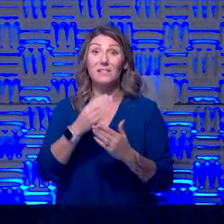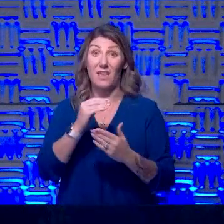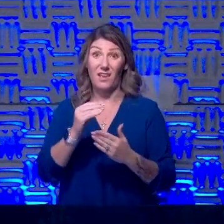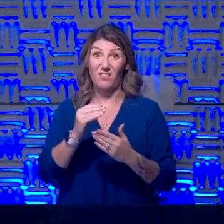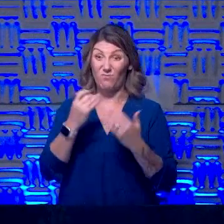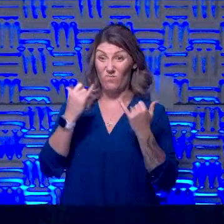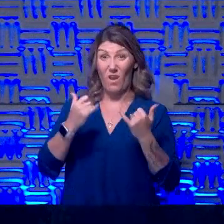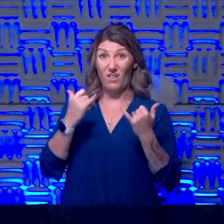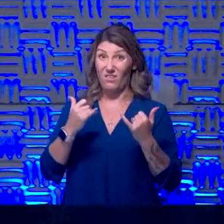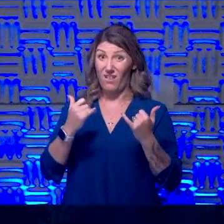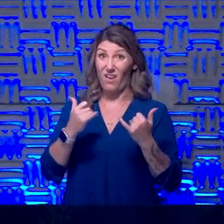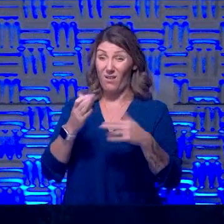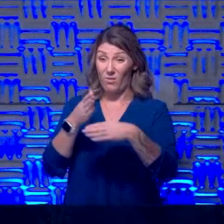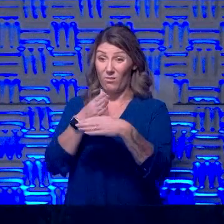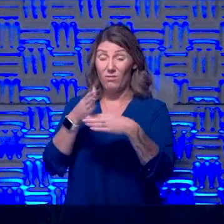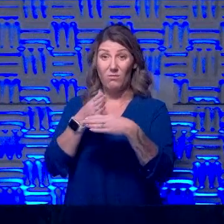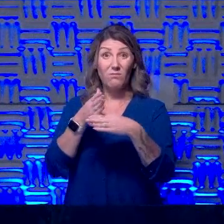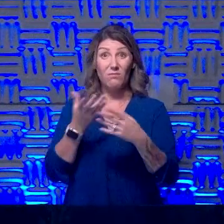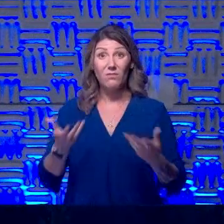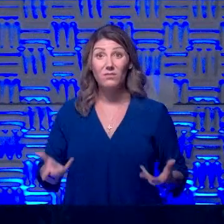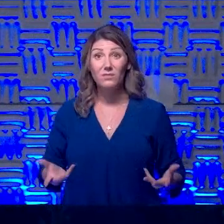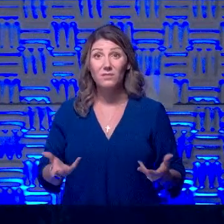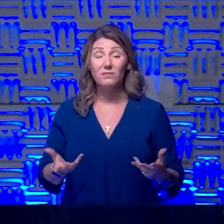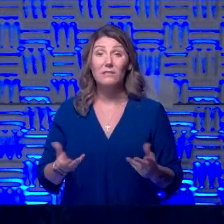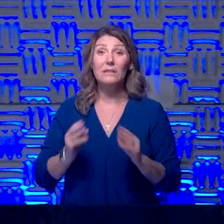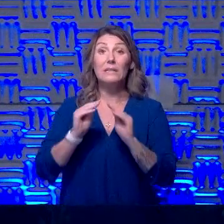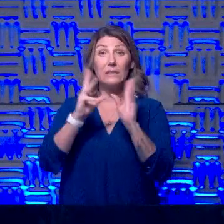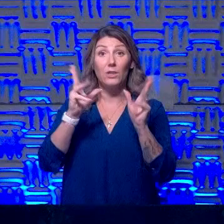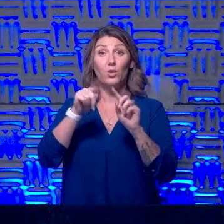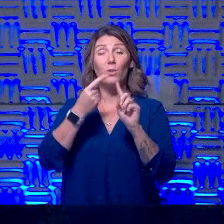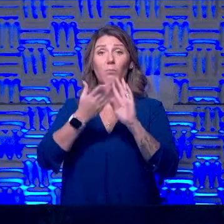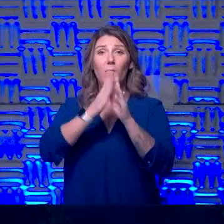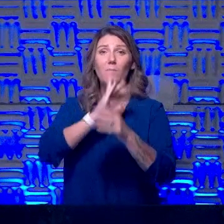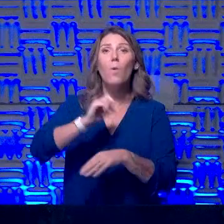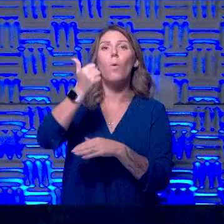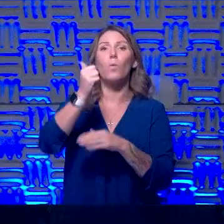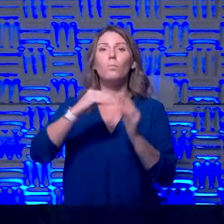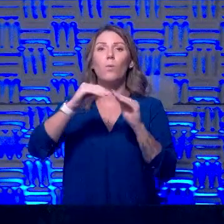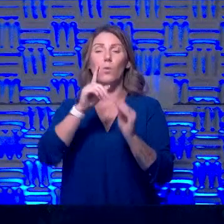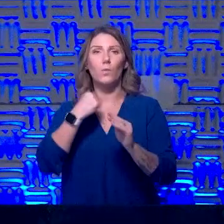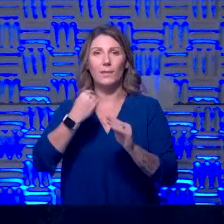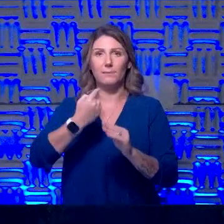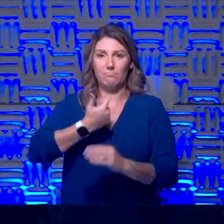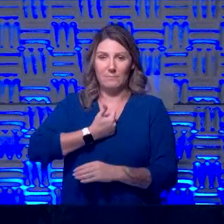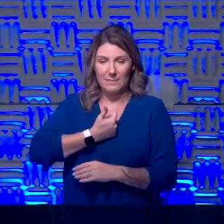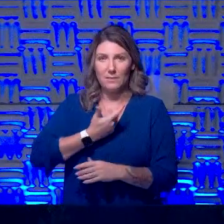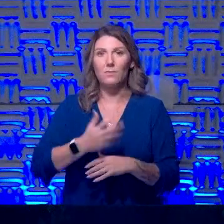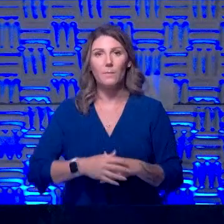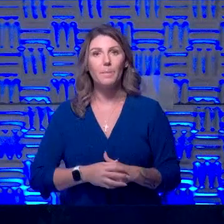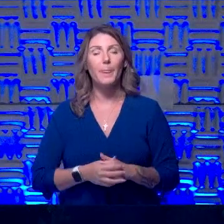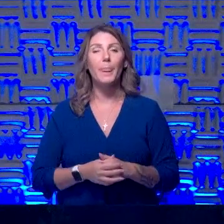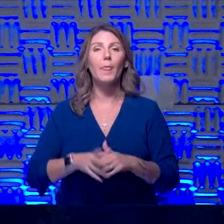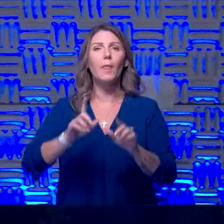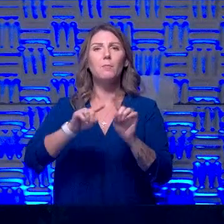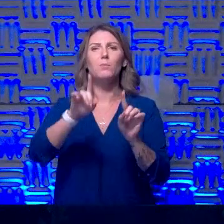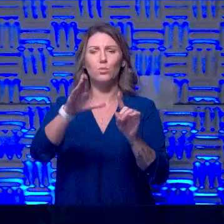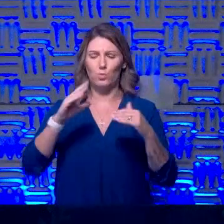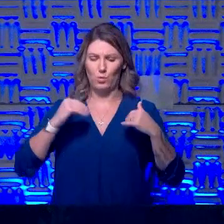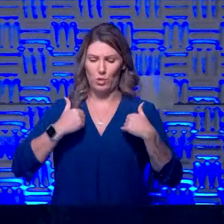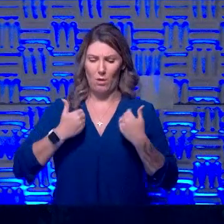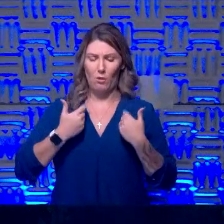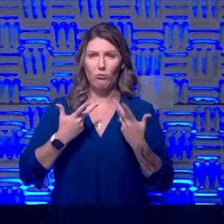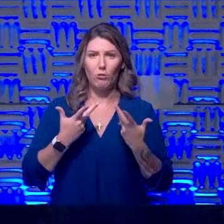And it's across a lot. I mean, clearly as you get older, there's more at risk. That would be me. But as you're